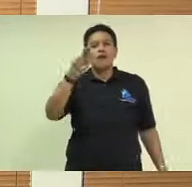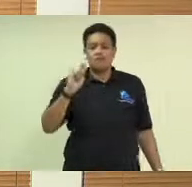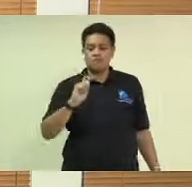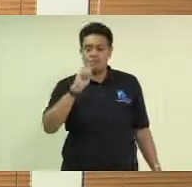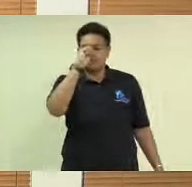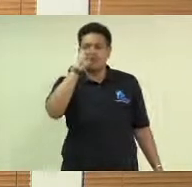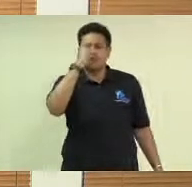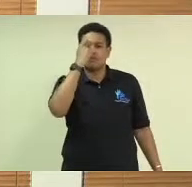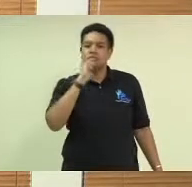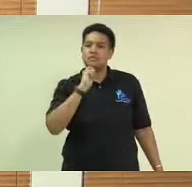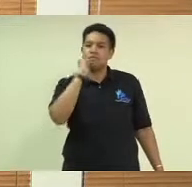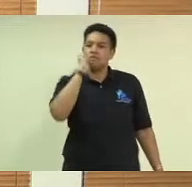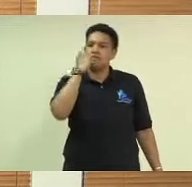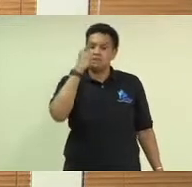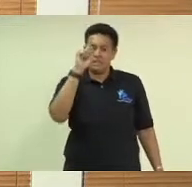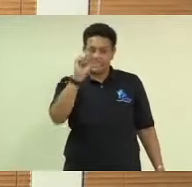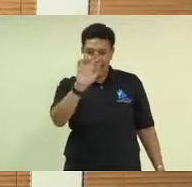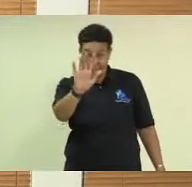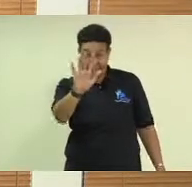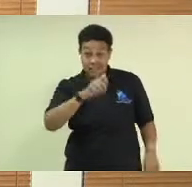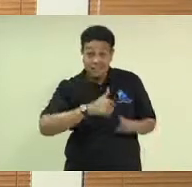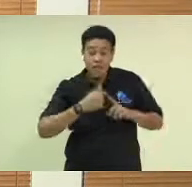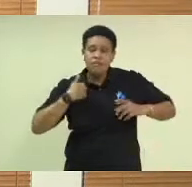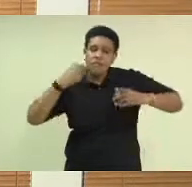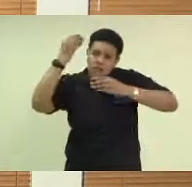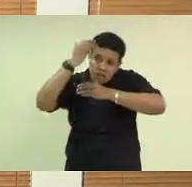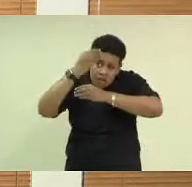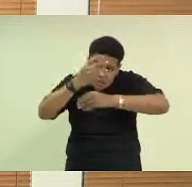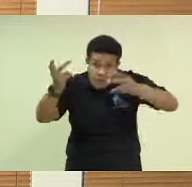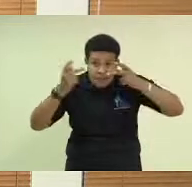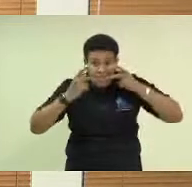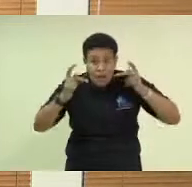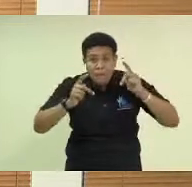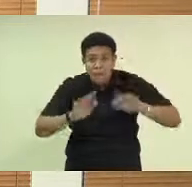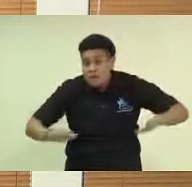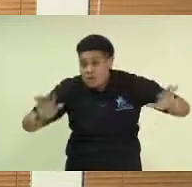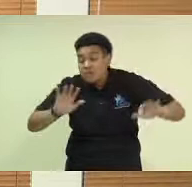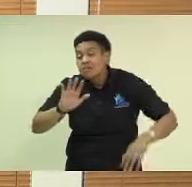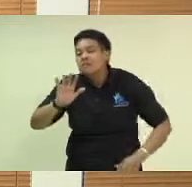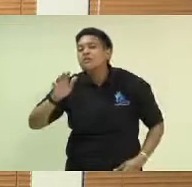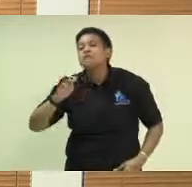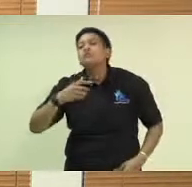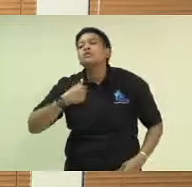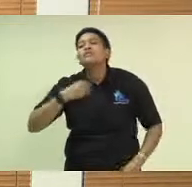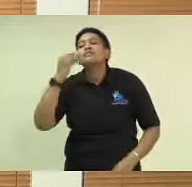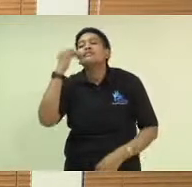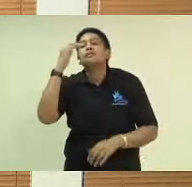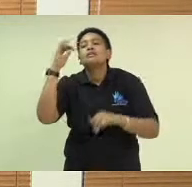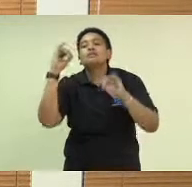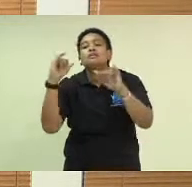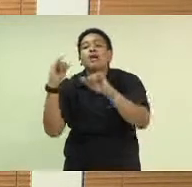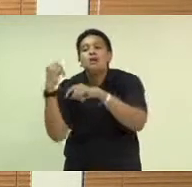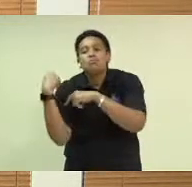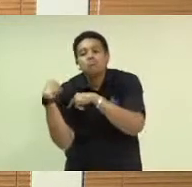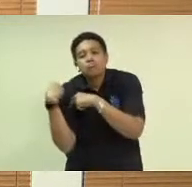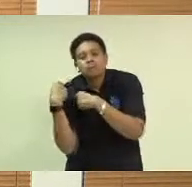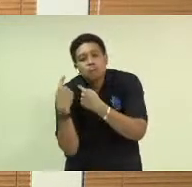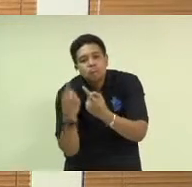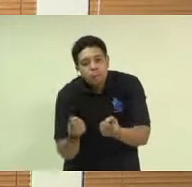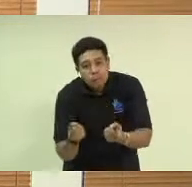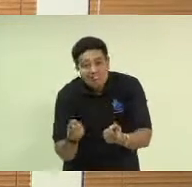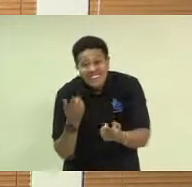want to appeal to the public, the populace. Again, we say what we have said all along. The fact that